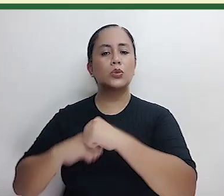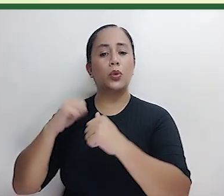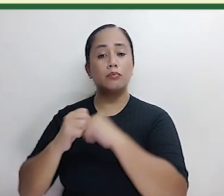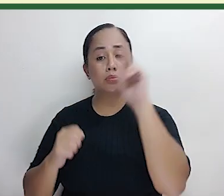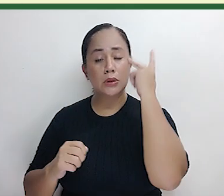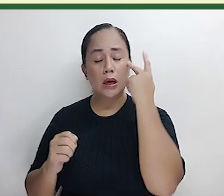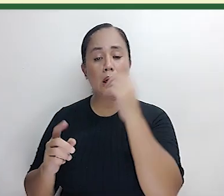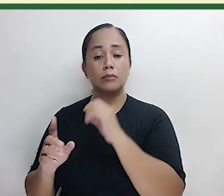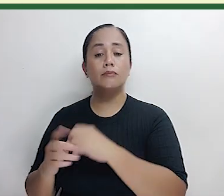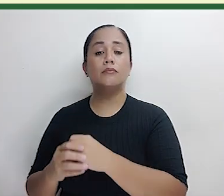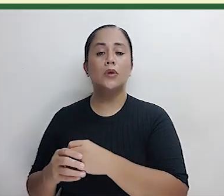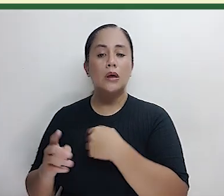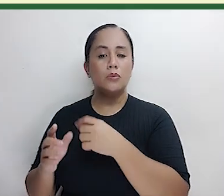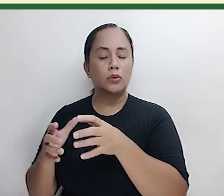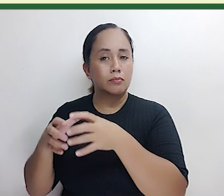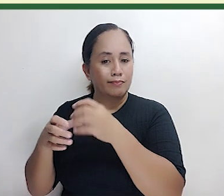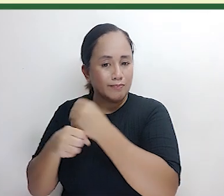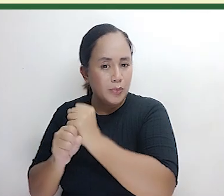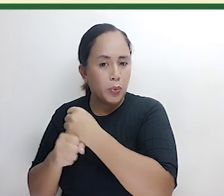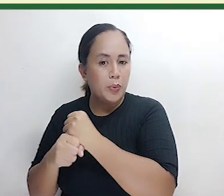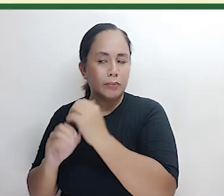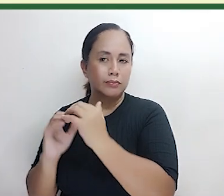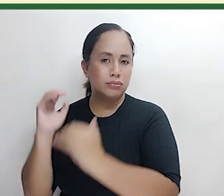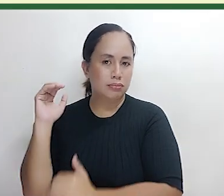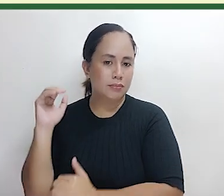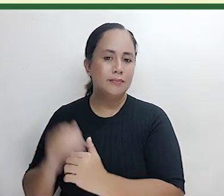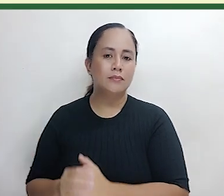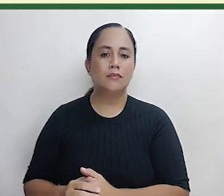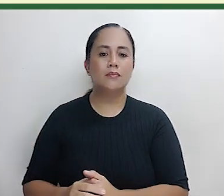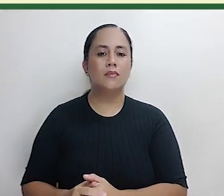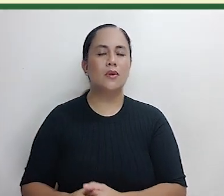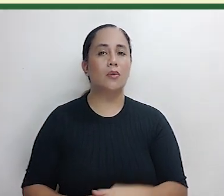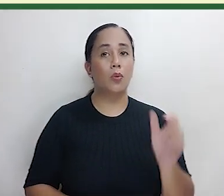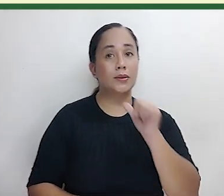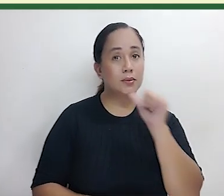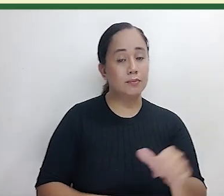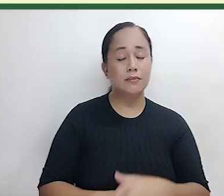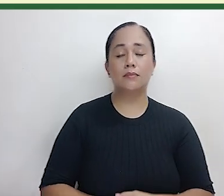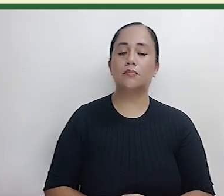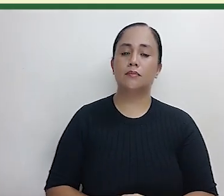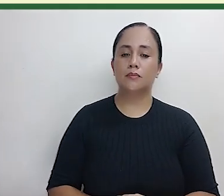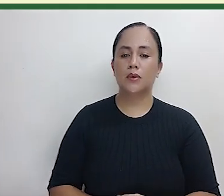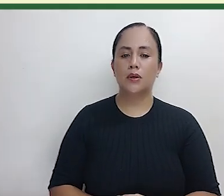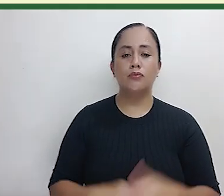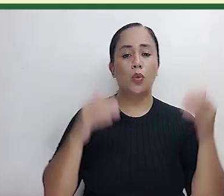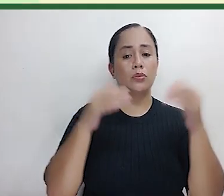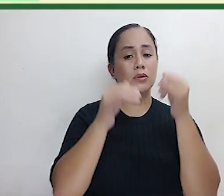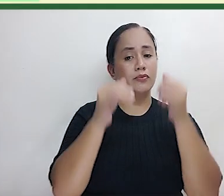is: structural and political factors that shape inequalities. What it